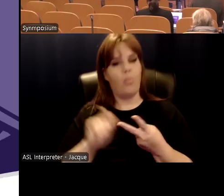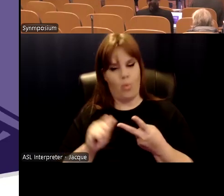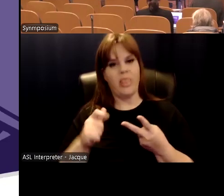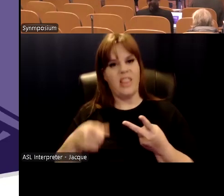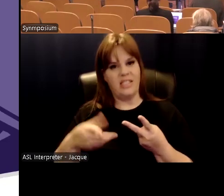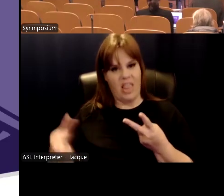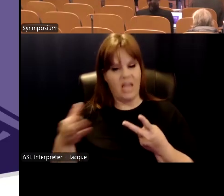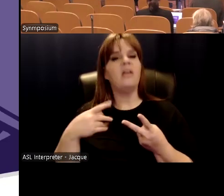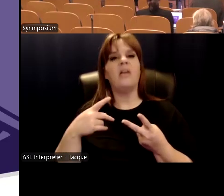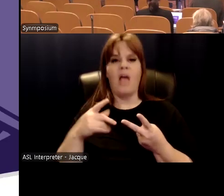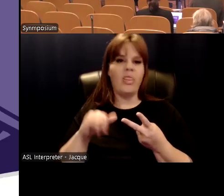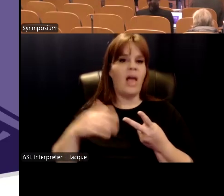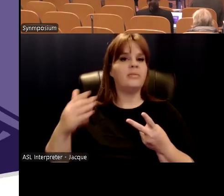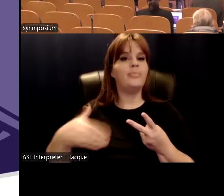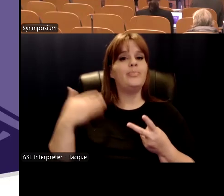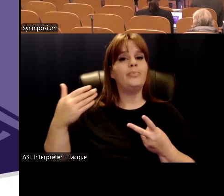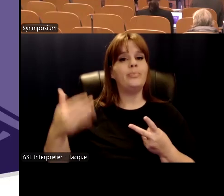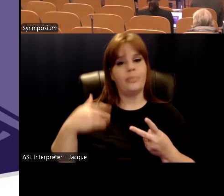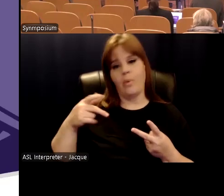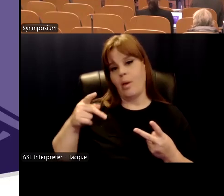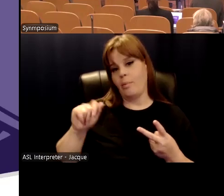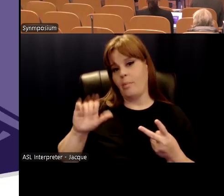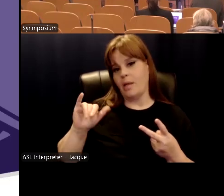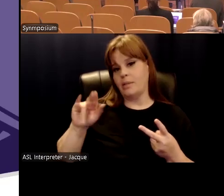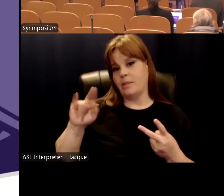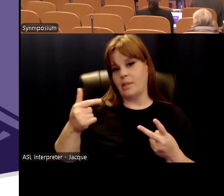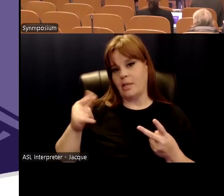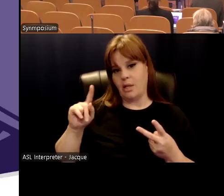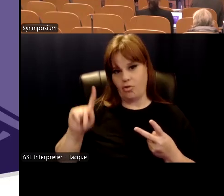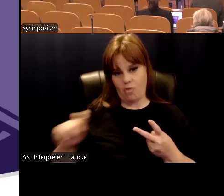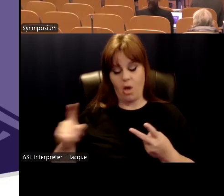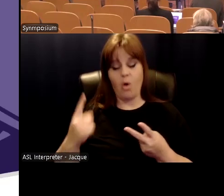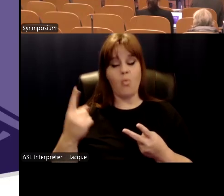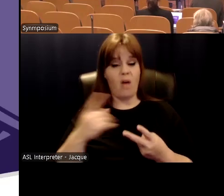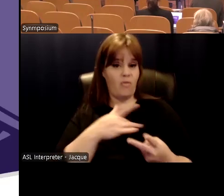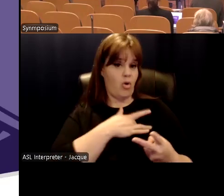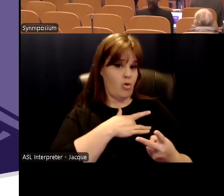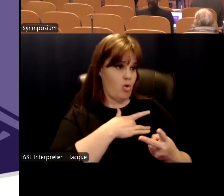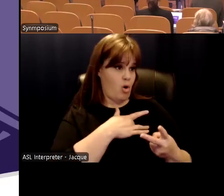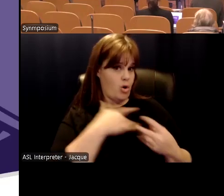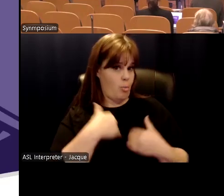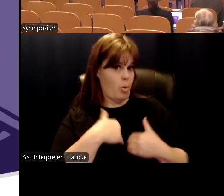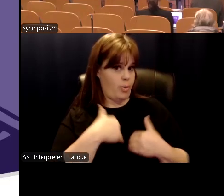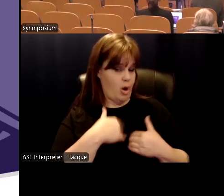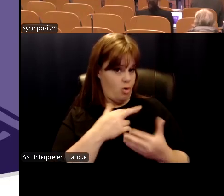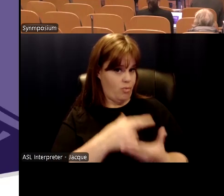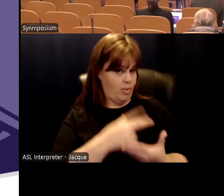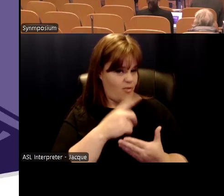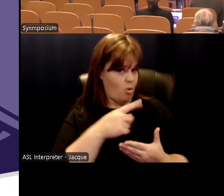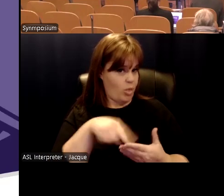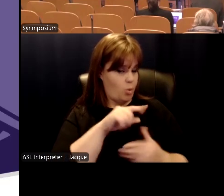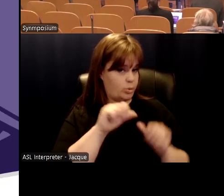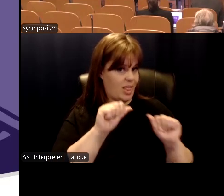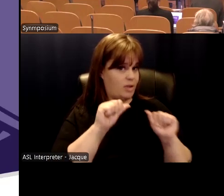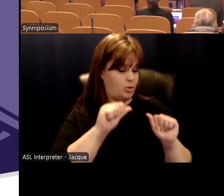pacing trial. And so there are these two trials, one for cardiopulmonary rehab for people who have exercise intolerance but don't